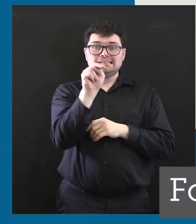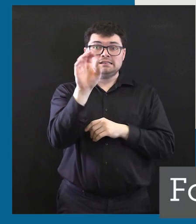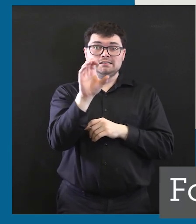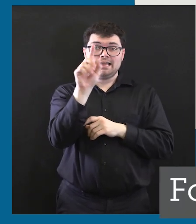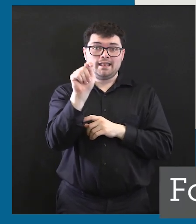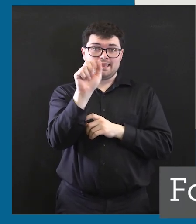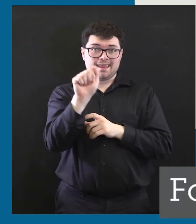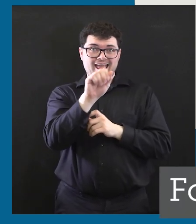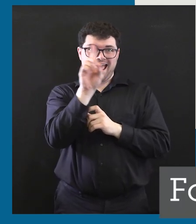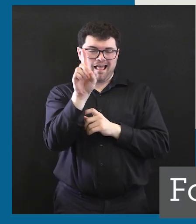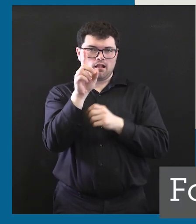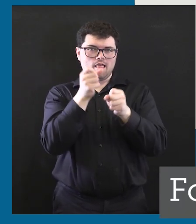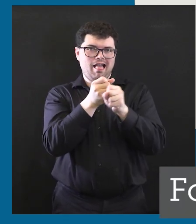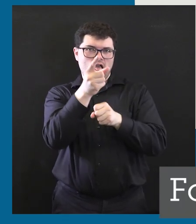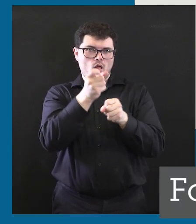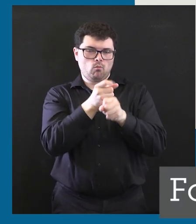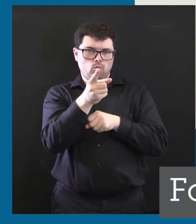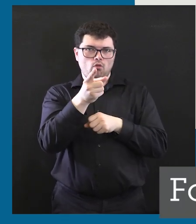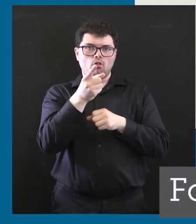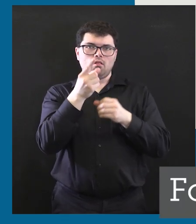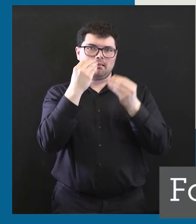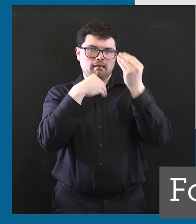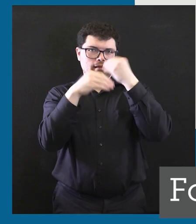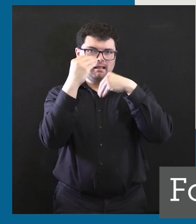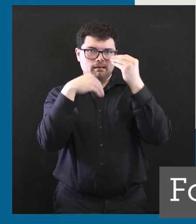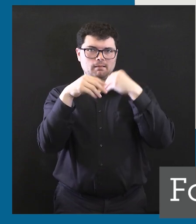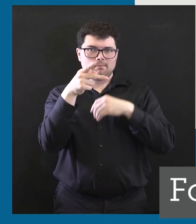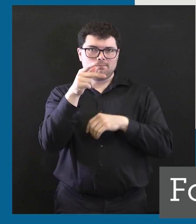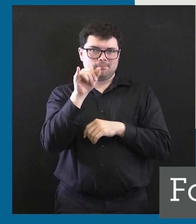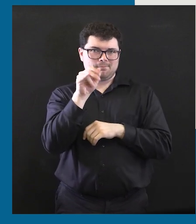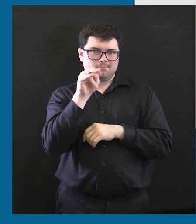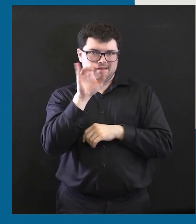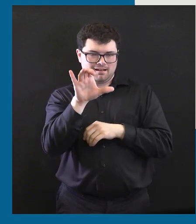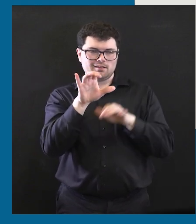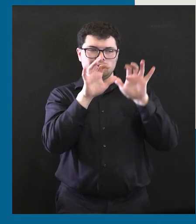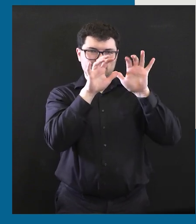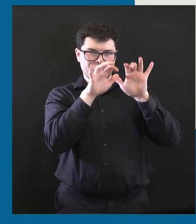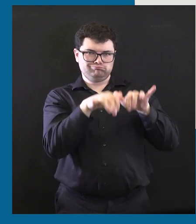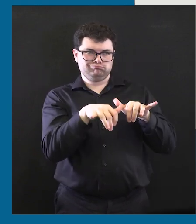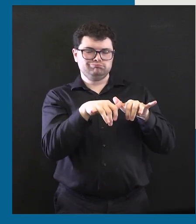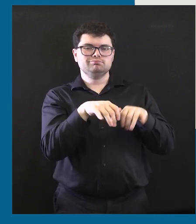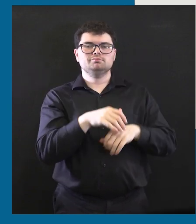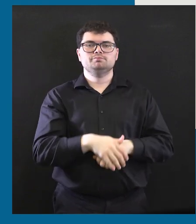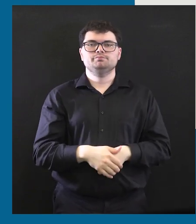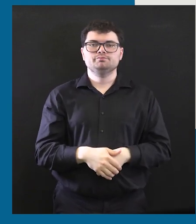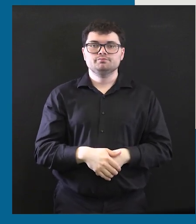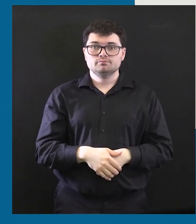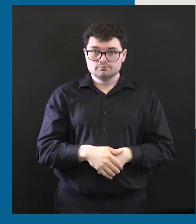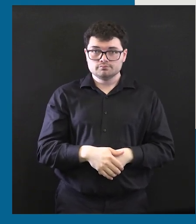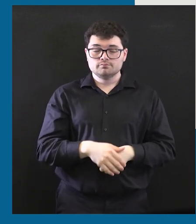For example, the NCTAD Annual Picnic.